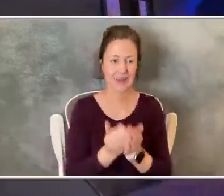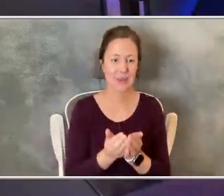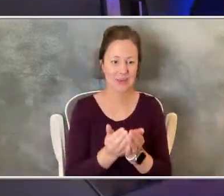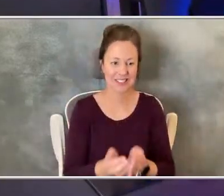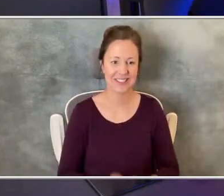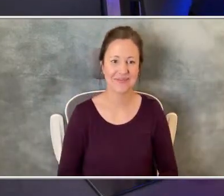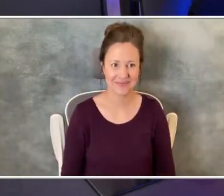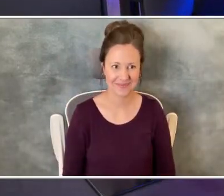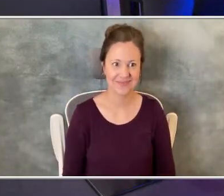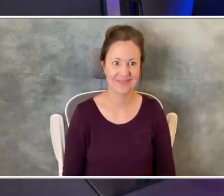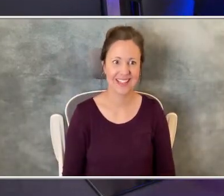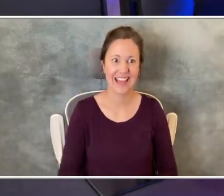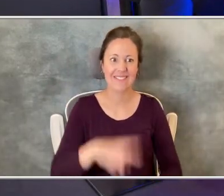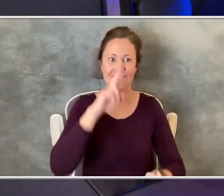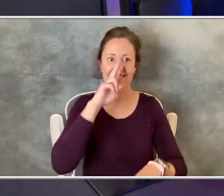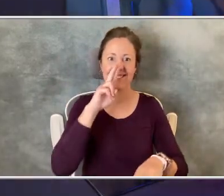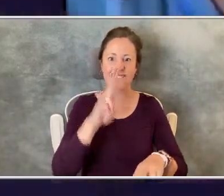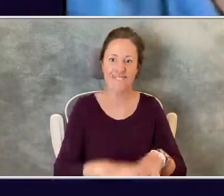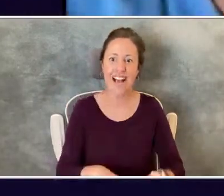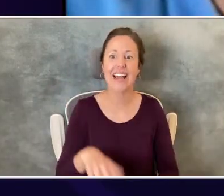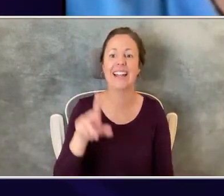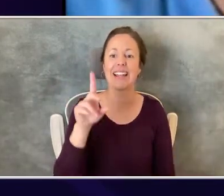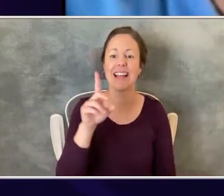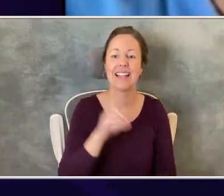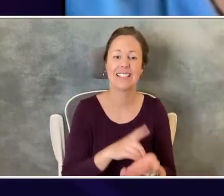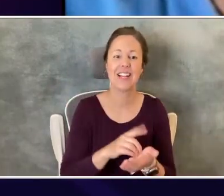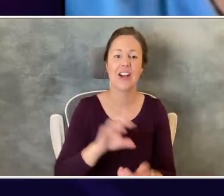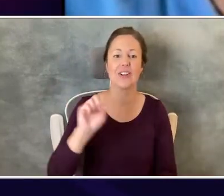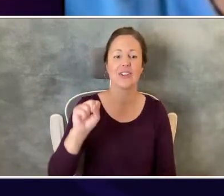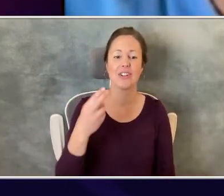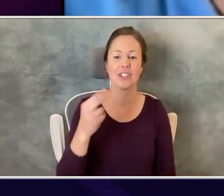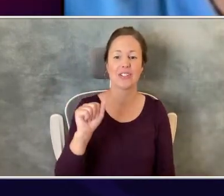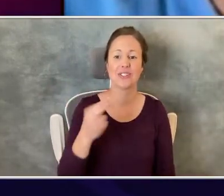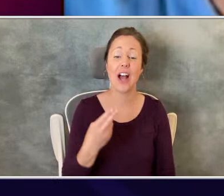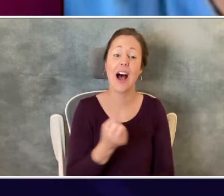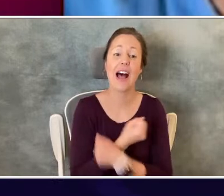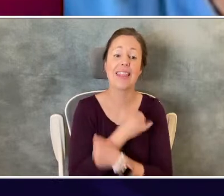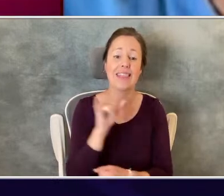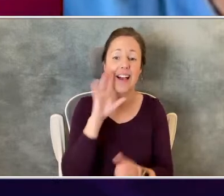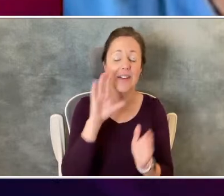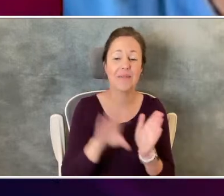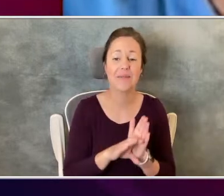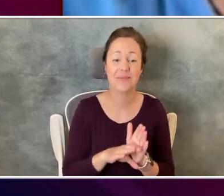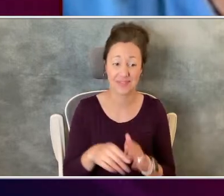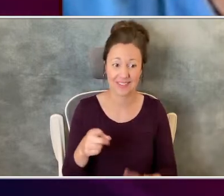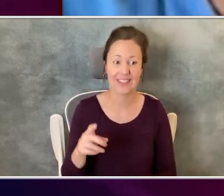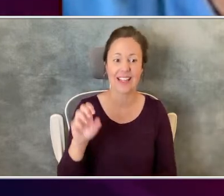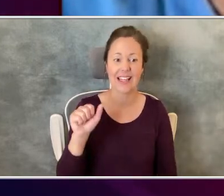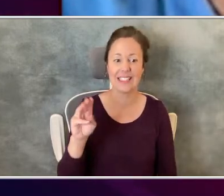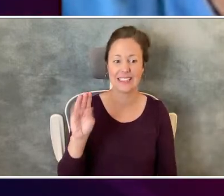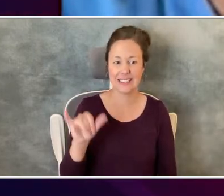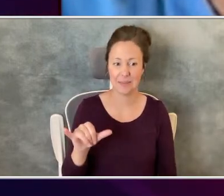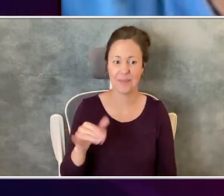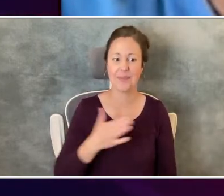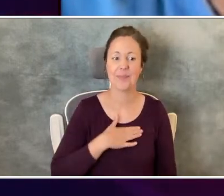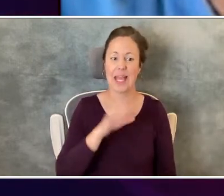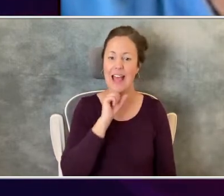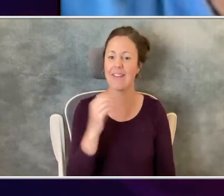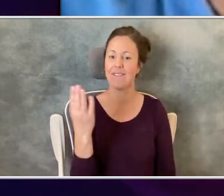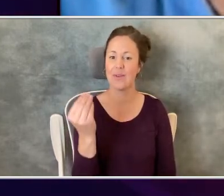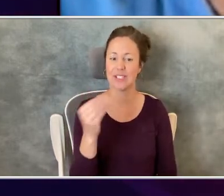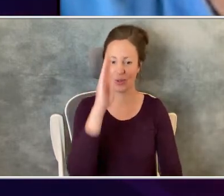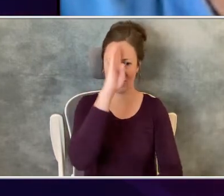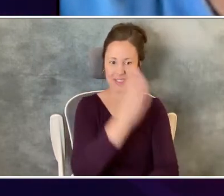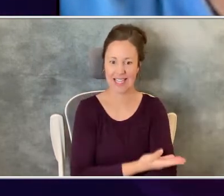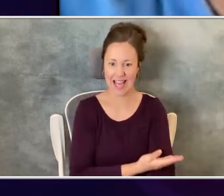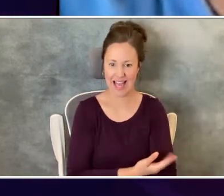How fun. Dr. Shah, you're up next, and I love this picture. This is Sammy Shah, my 14-year-old son. Sammy. He